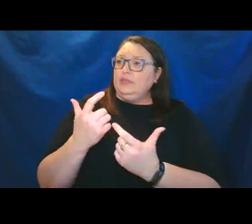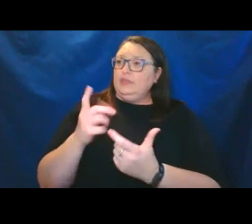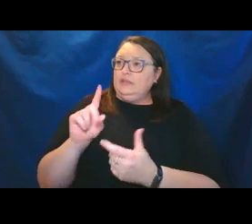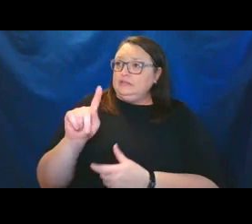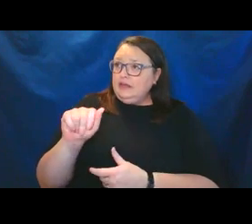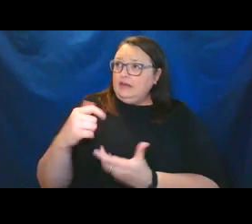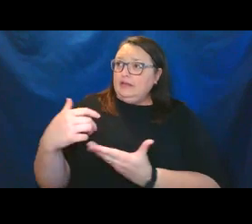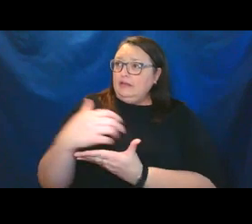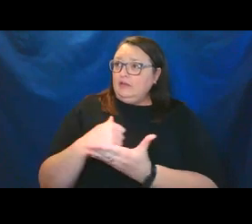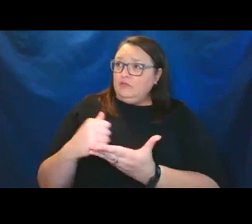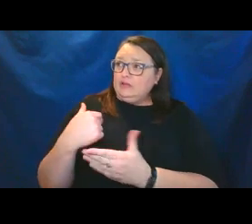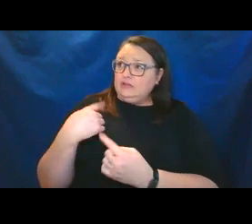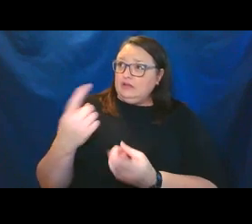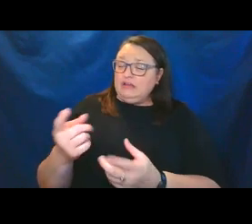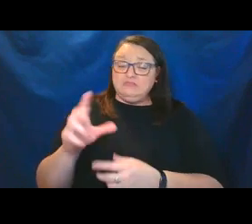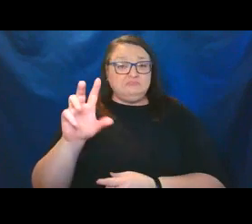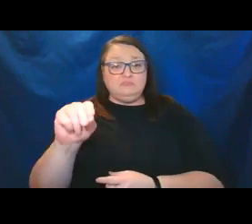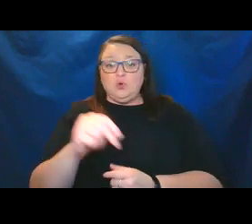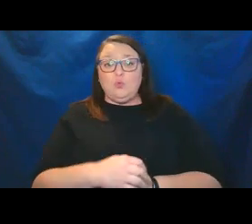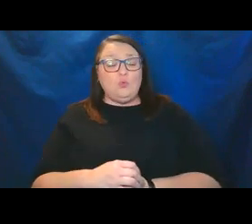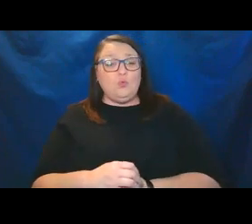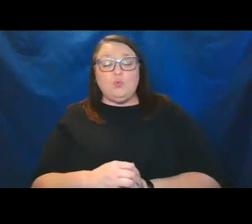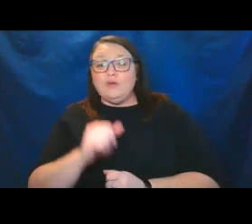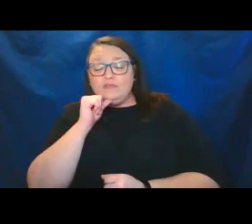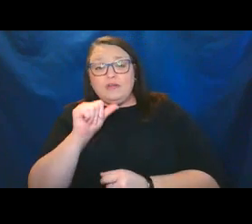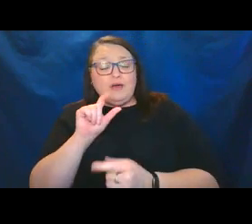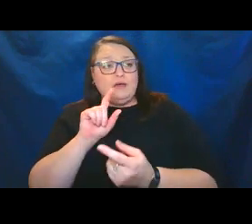No. I have not met a single